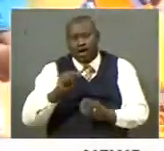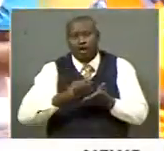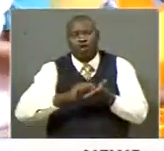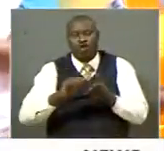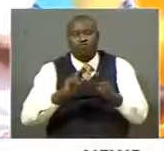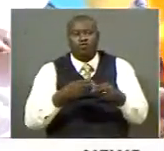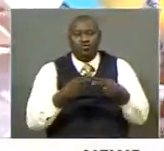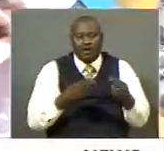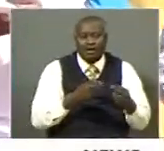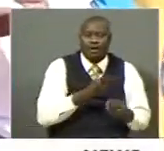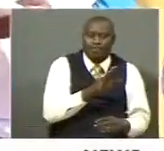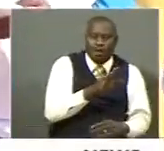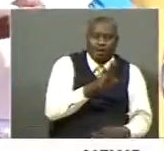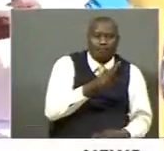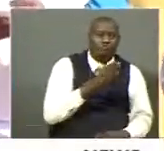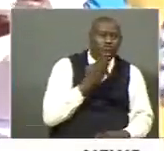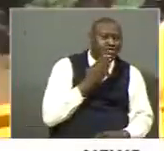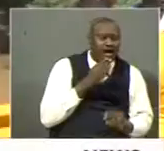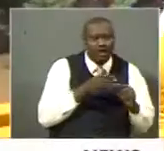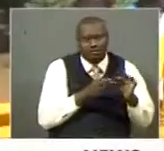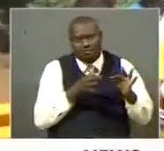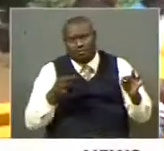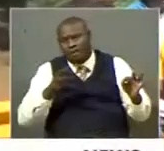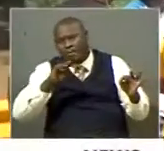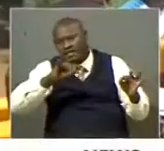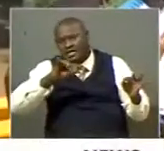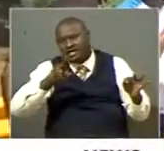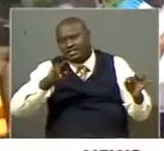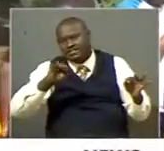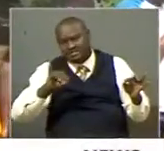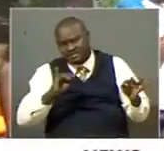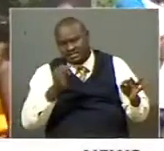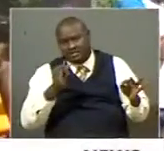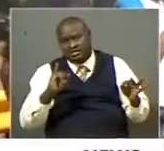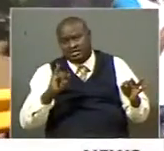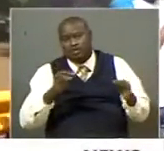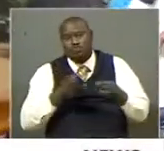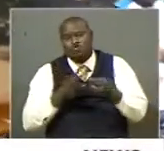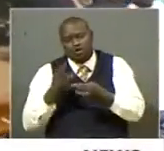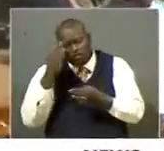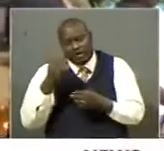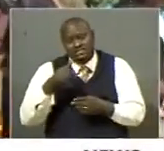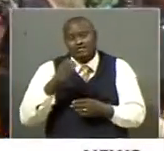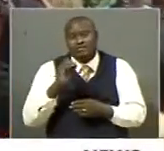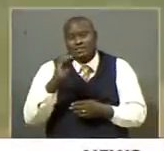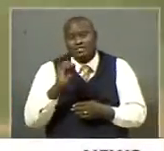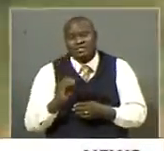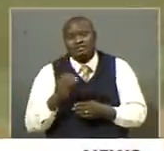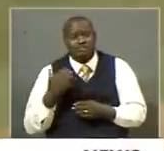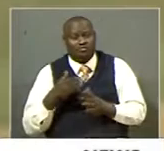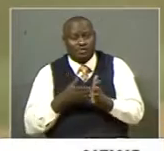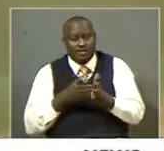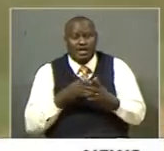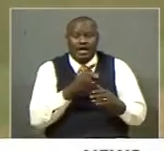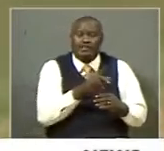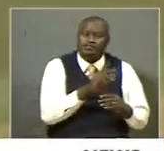Musiita Aluminio Busia Majanji Road, which was behind schedule by 70%, and the rehabilitation of Nakalamatiri Nyimbare Road, which was behind